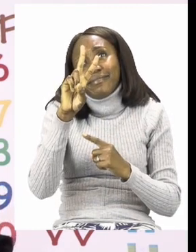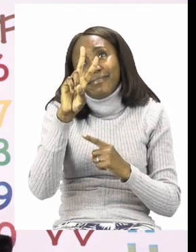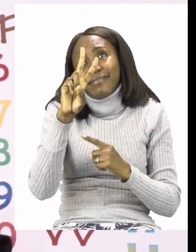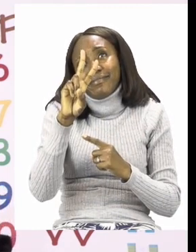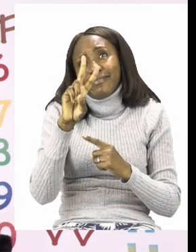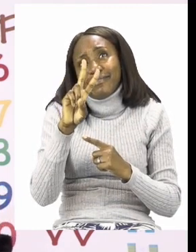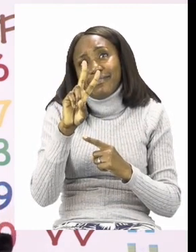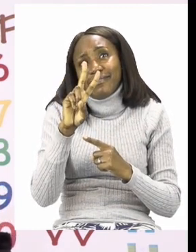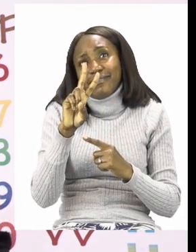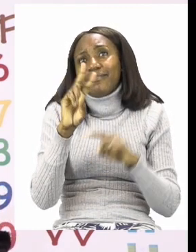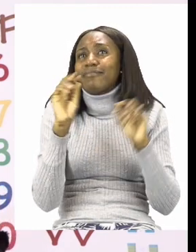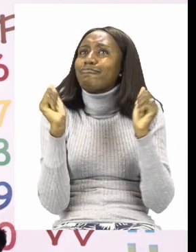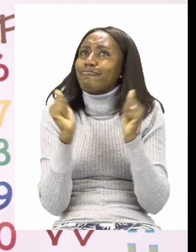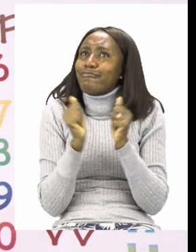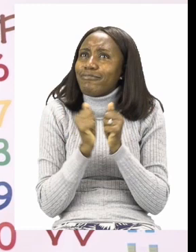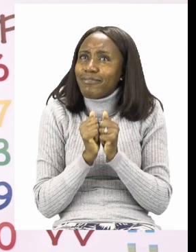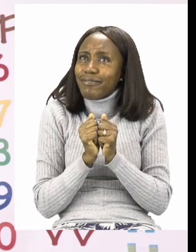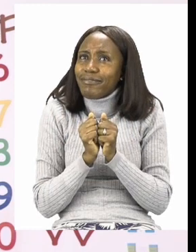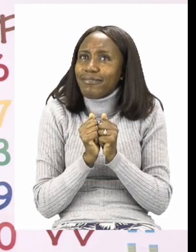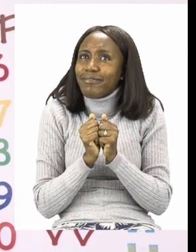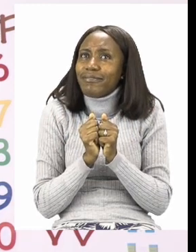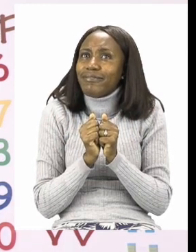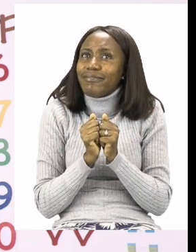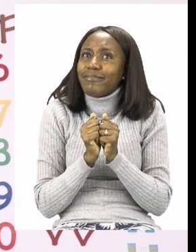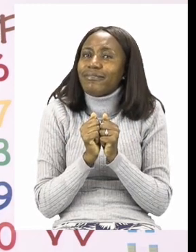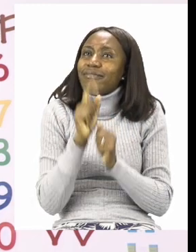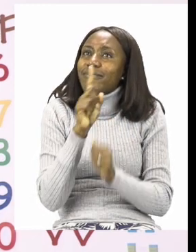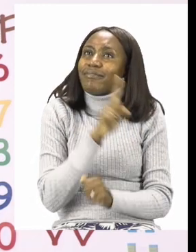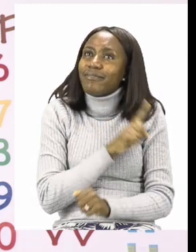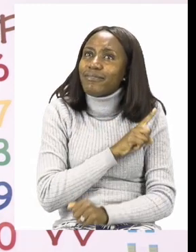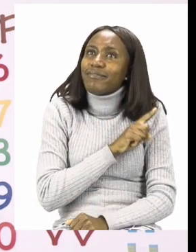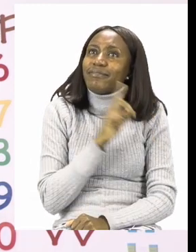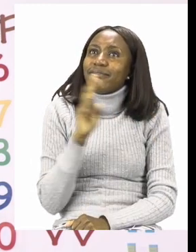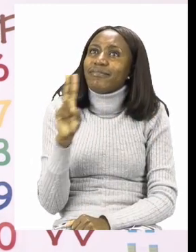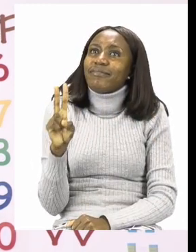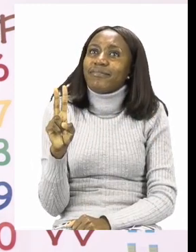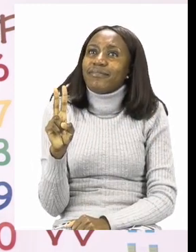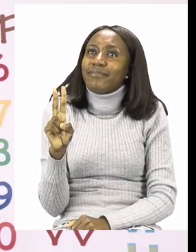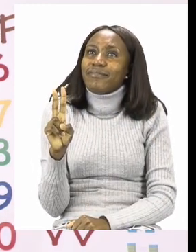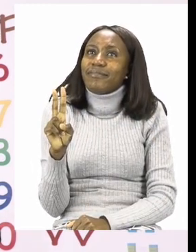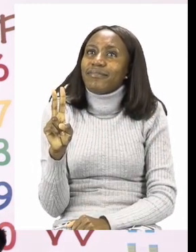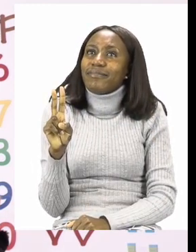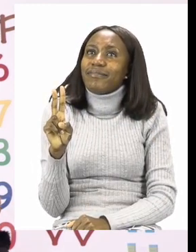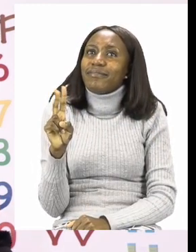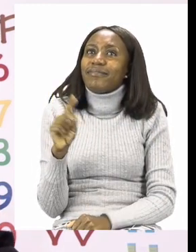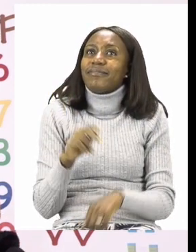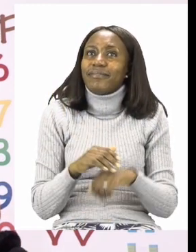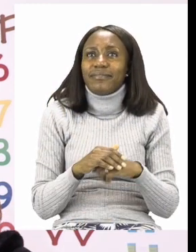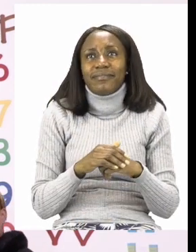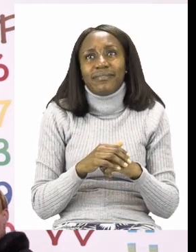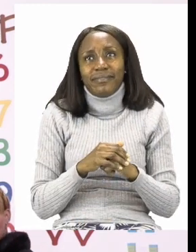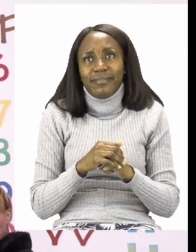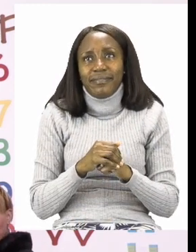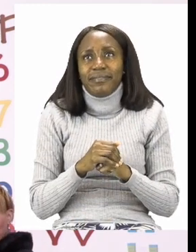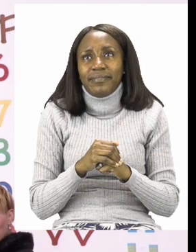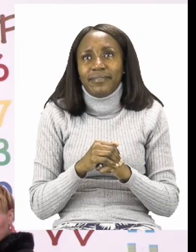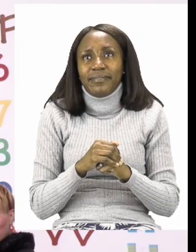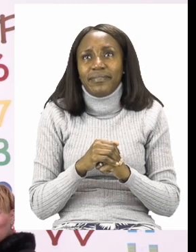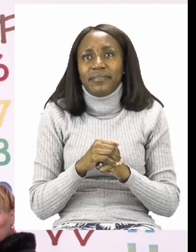each circle, and the answer there is